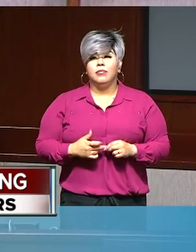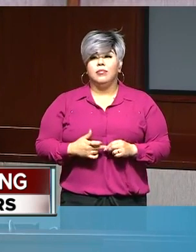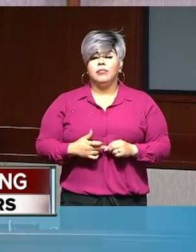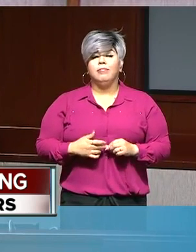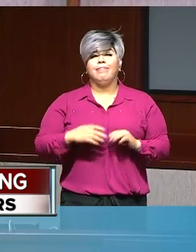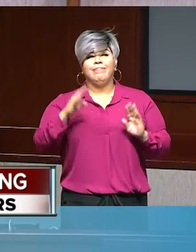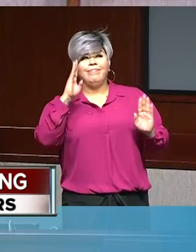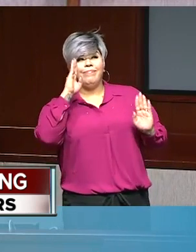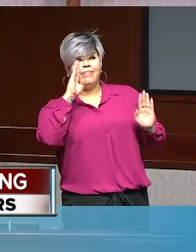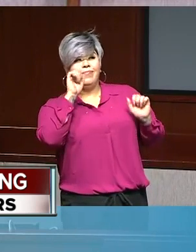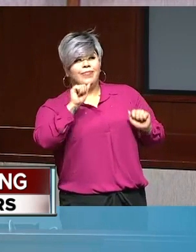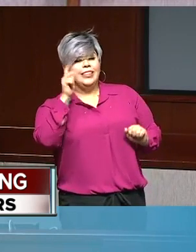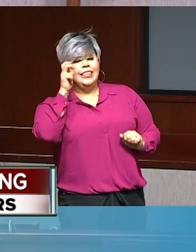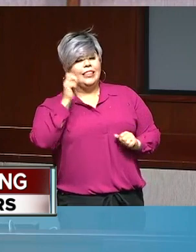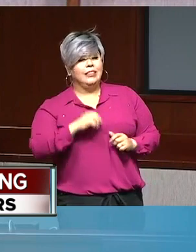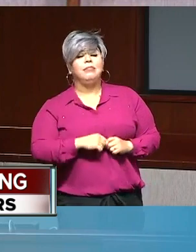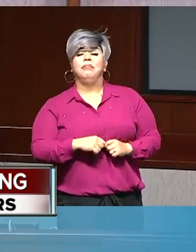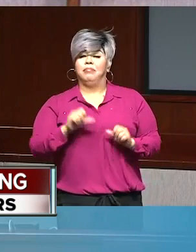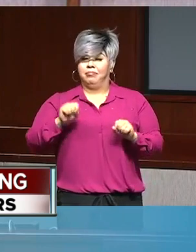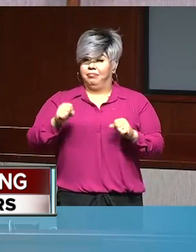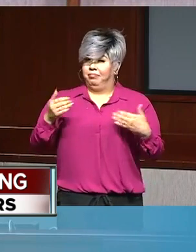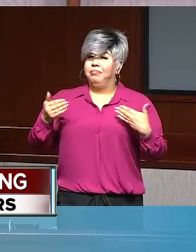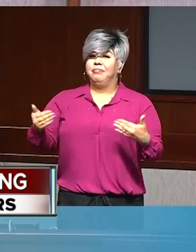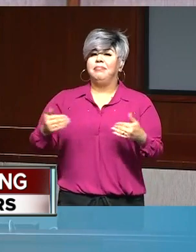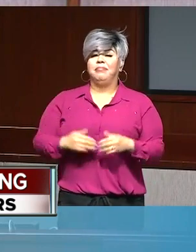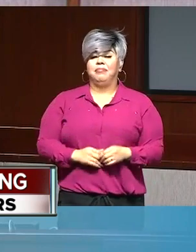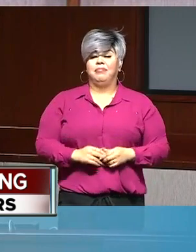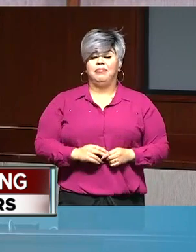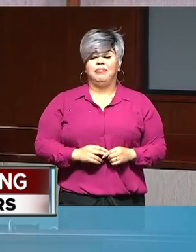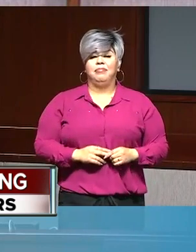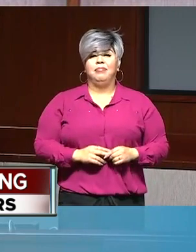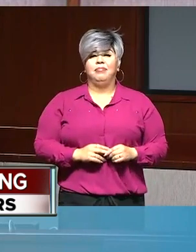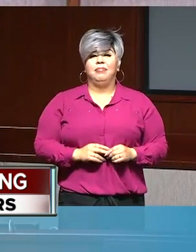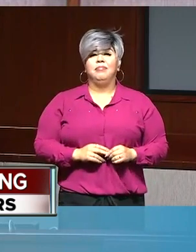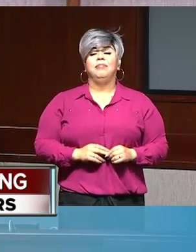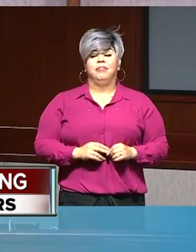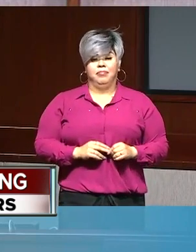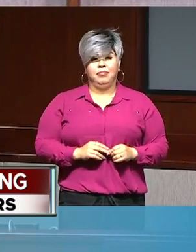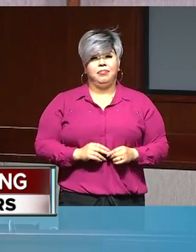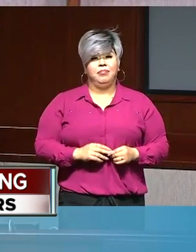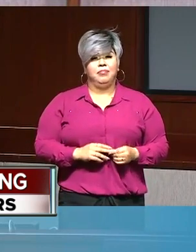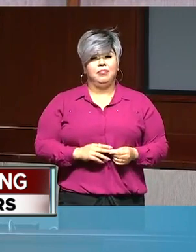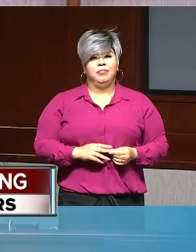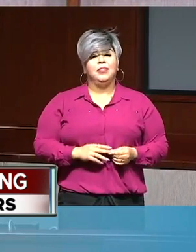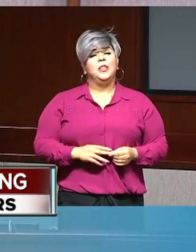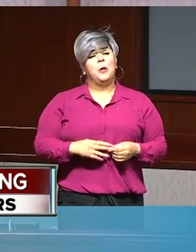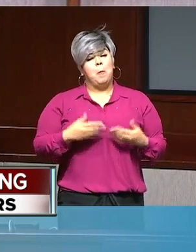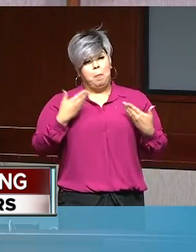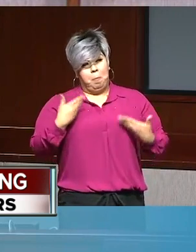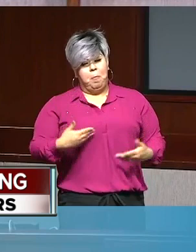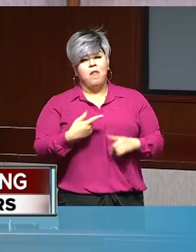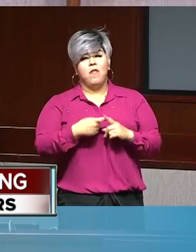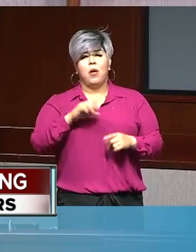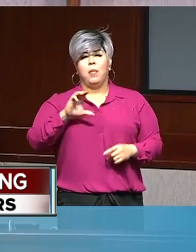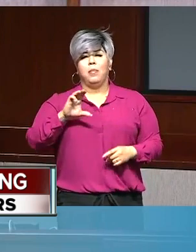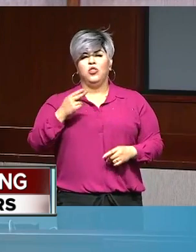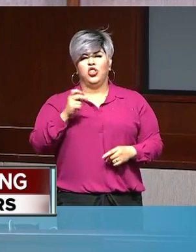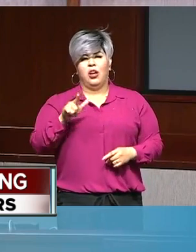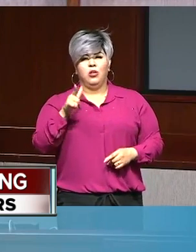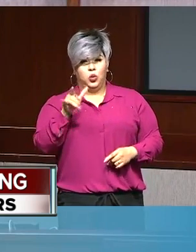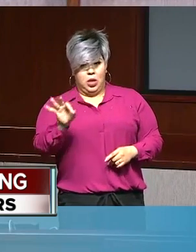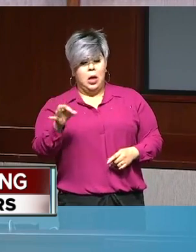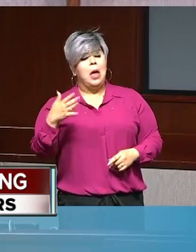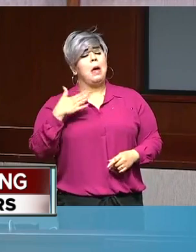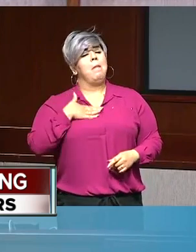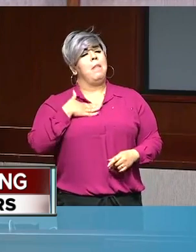Hello, can you hear me? We can. Go ahead. Great. It's Fiona with Channel 29, and my question today